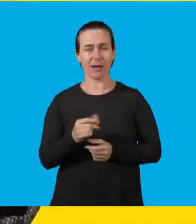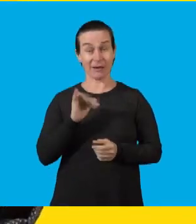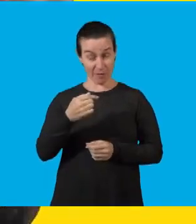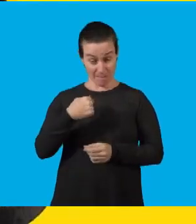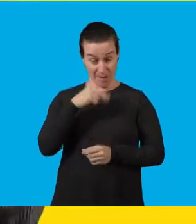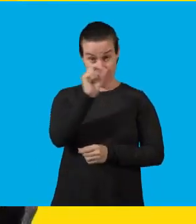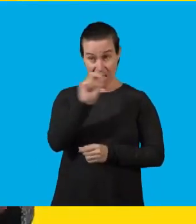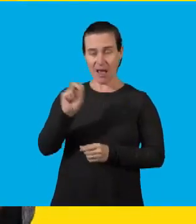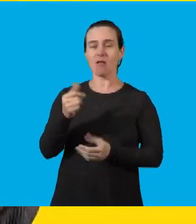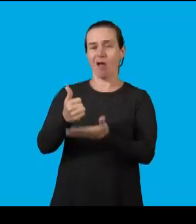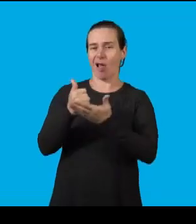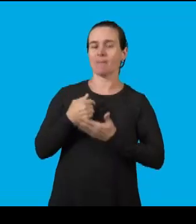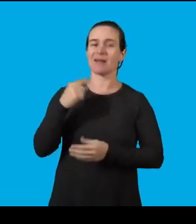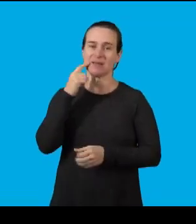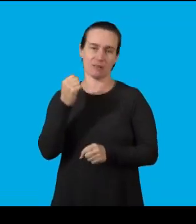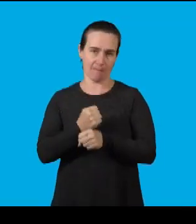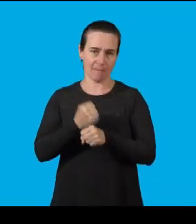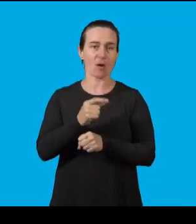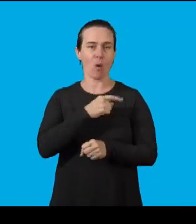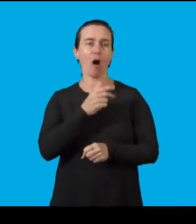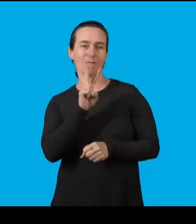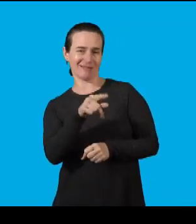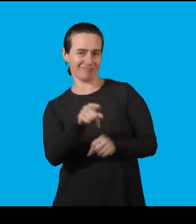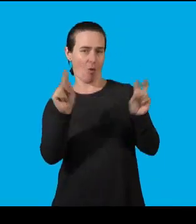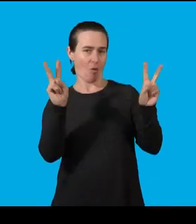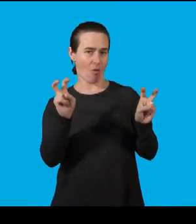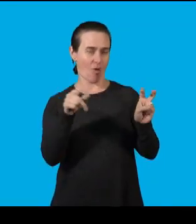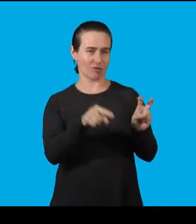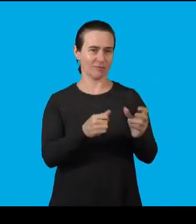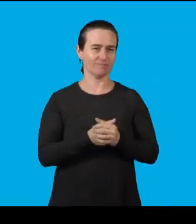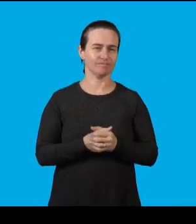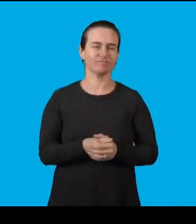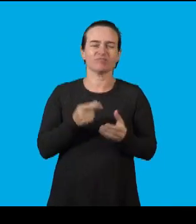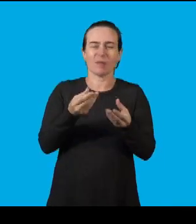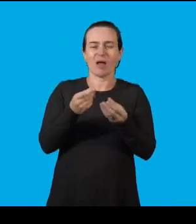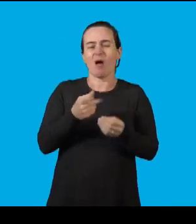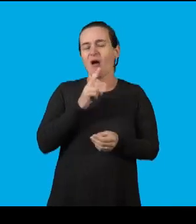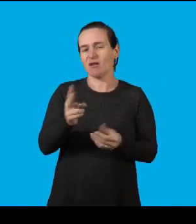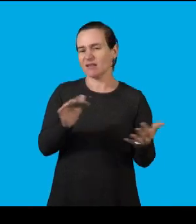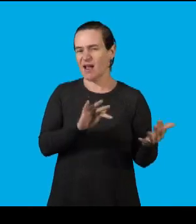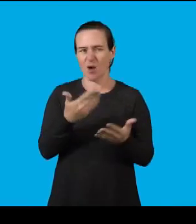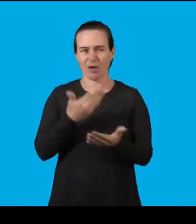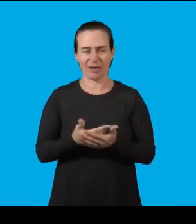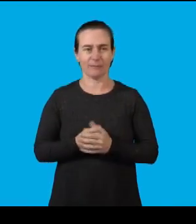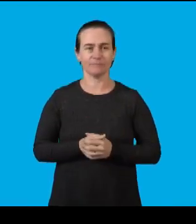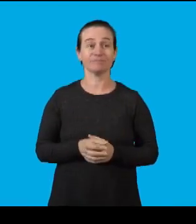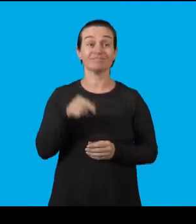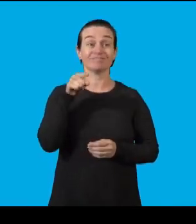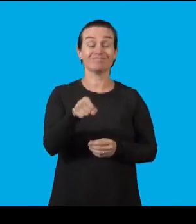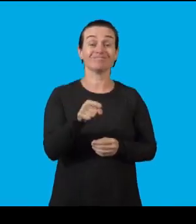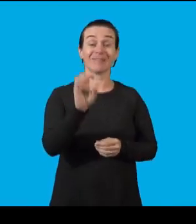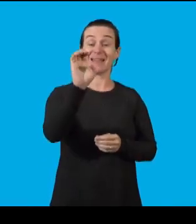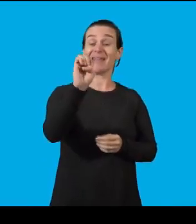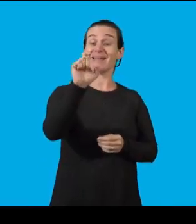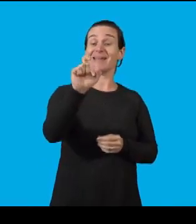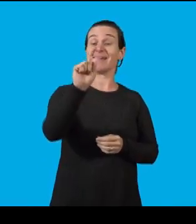easy because then the quote is already there for you. Now, let's look at the solution. So this is extraction of